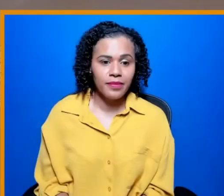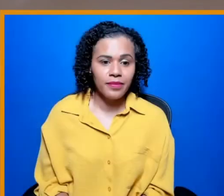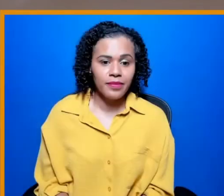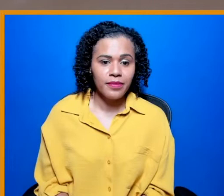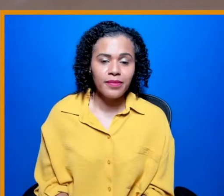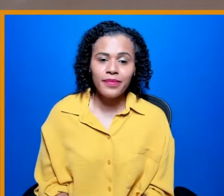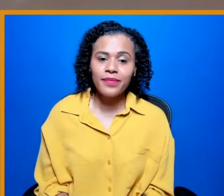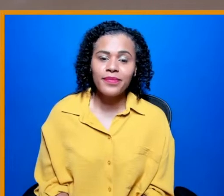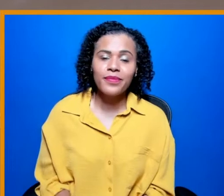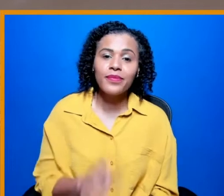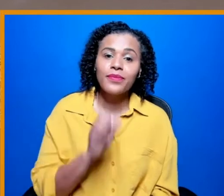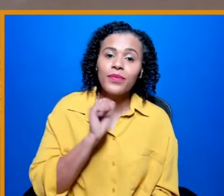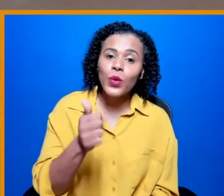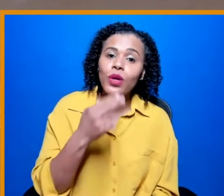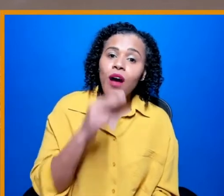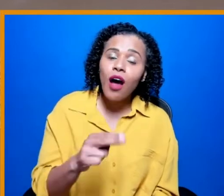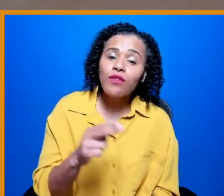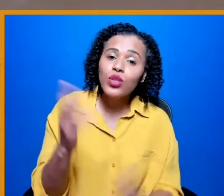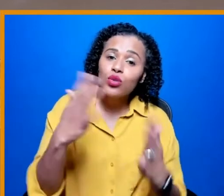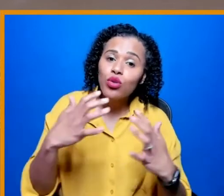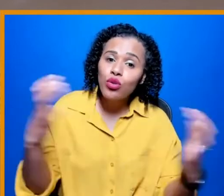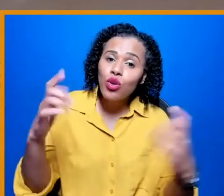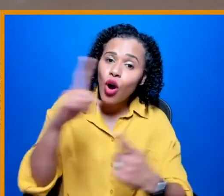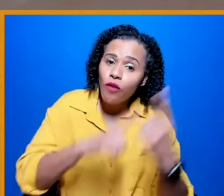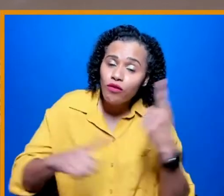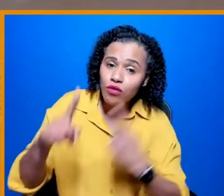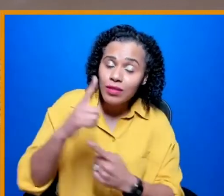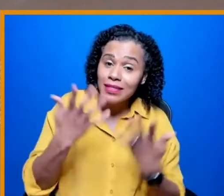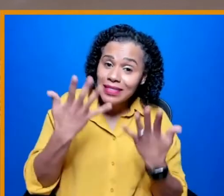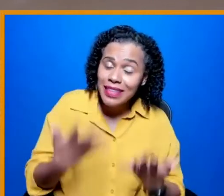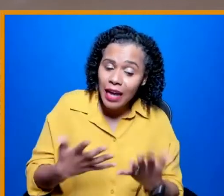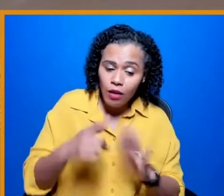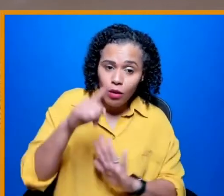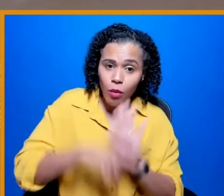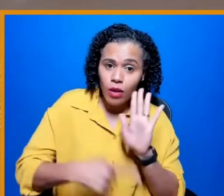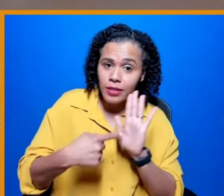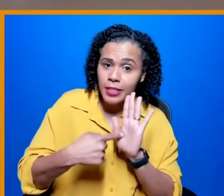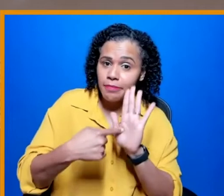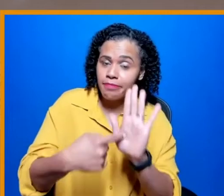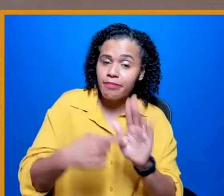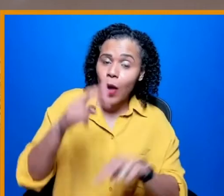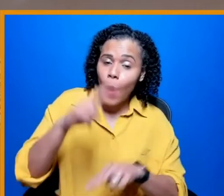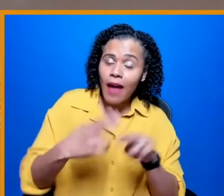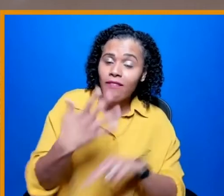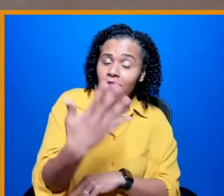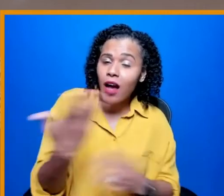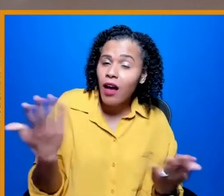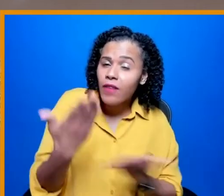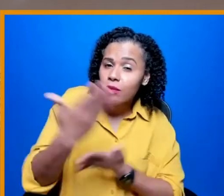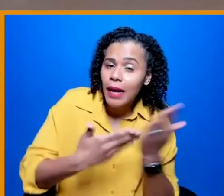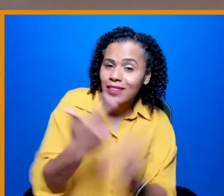Good afternoon, conference. We now come to the policy motion F5 on page 17 of the